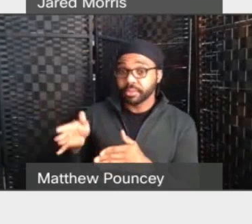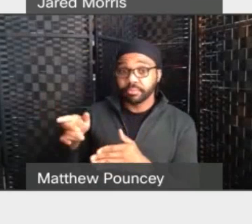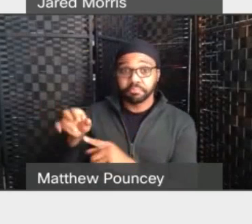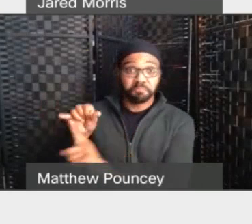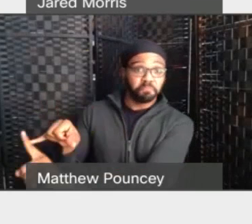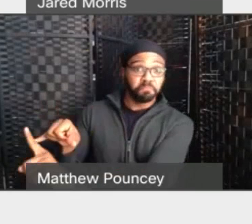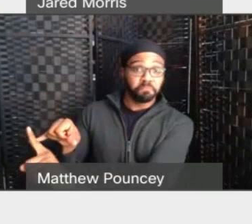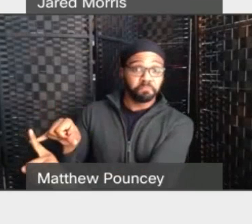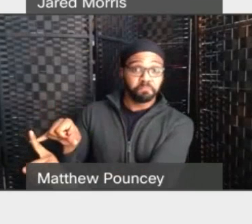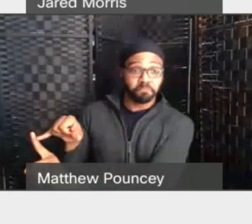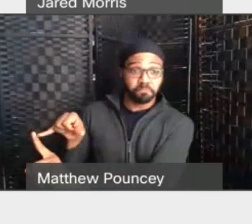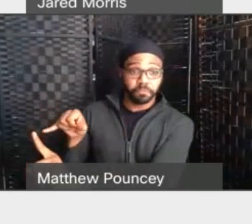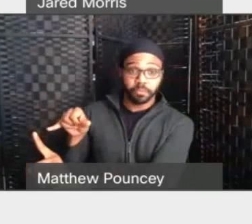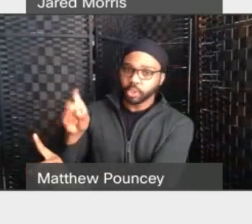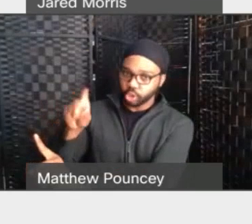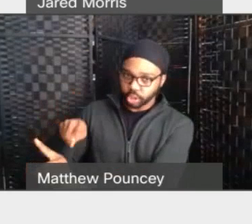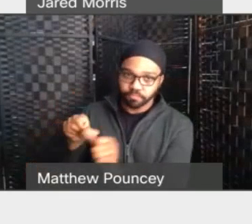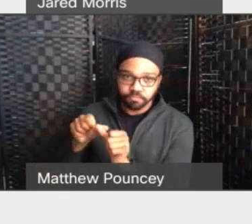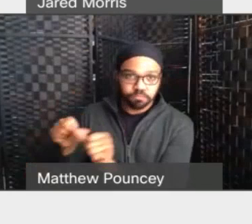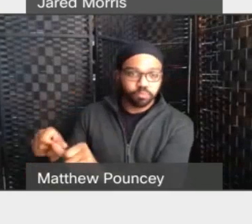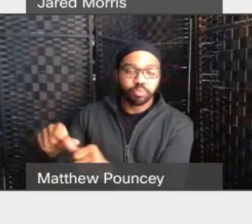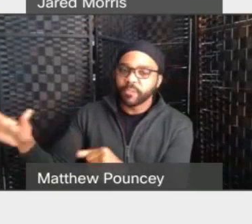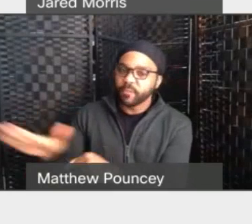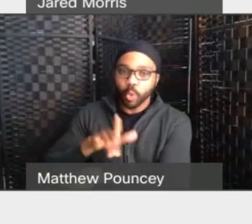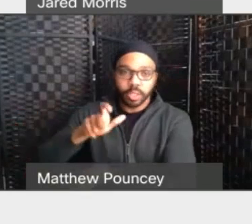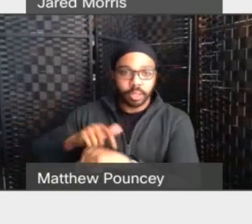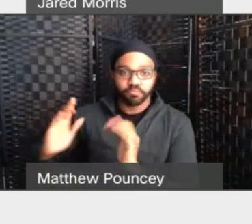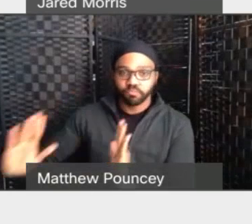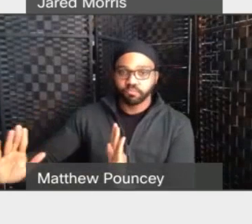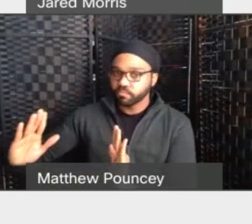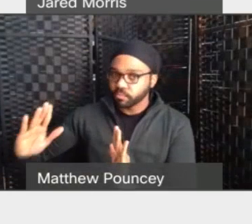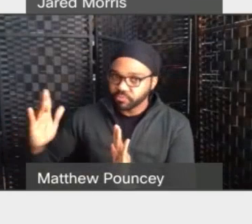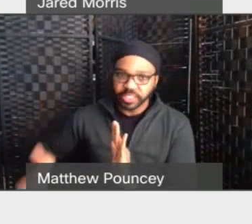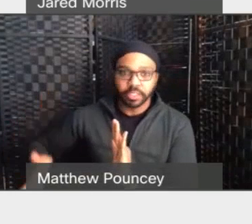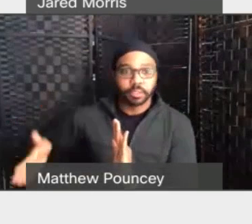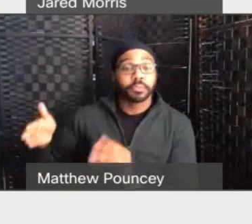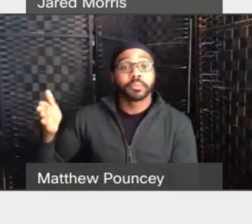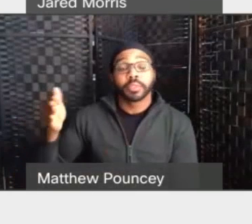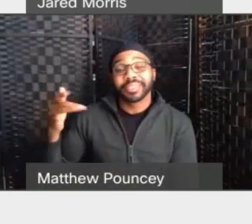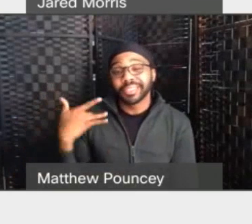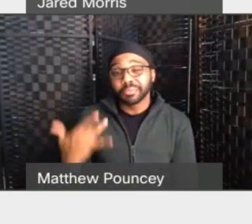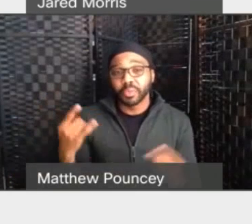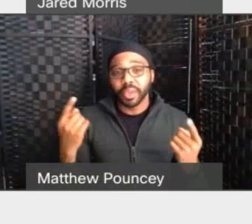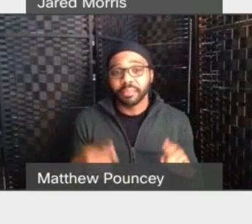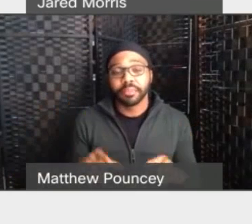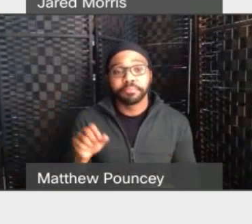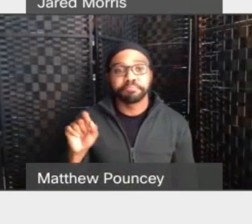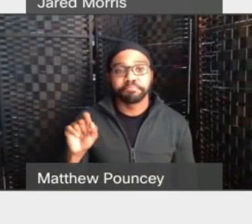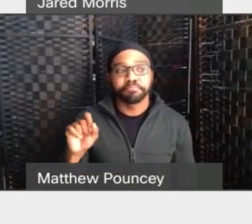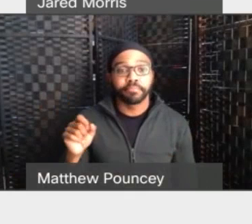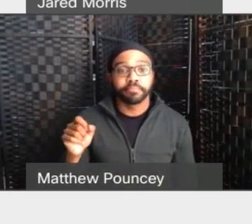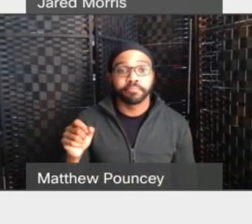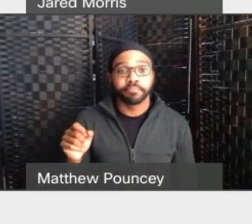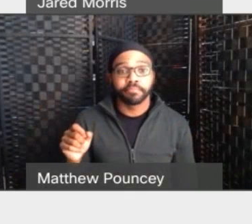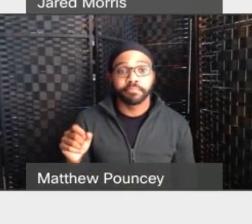carry out their full quarantine period. Usually what happens is if